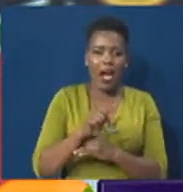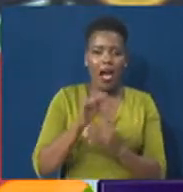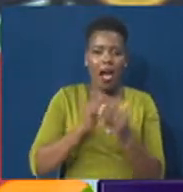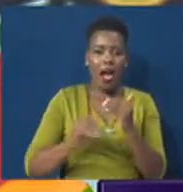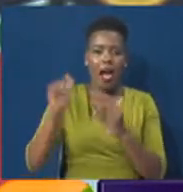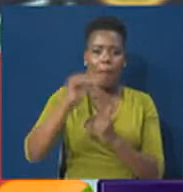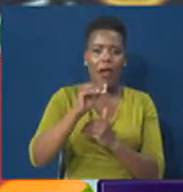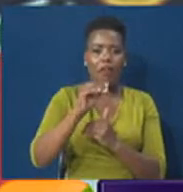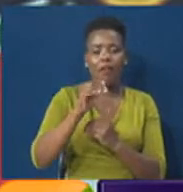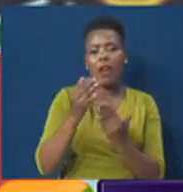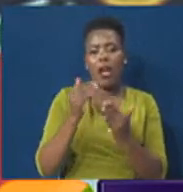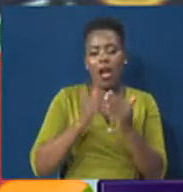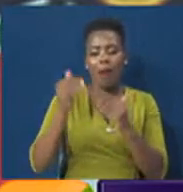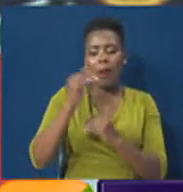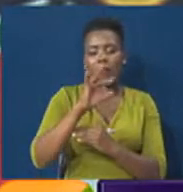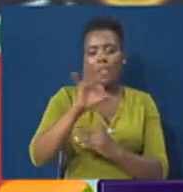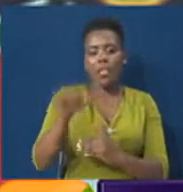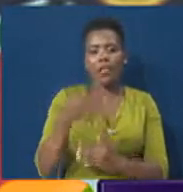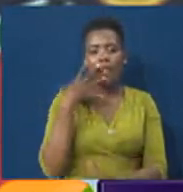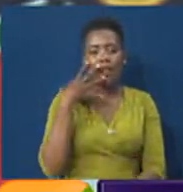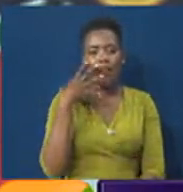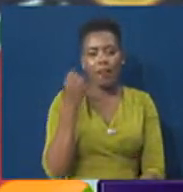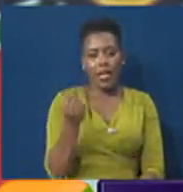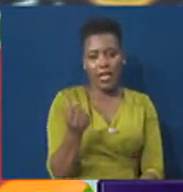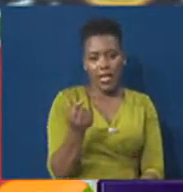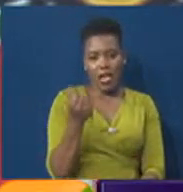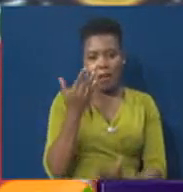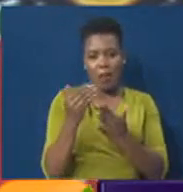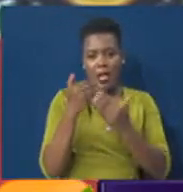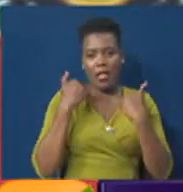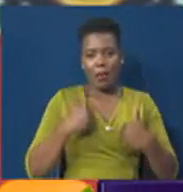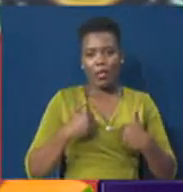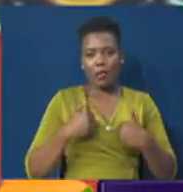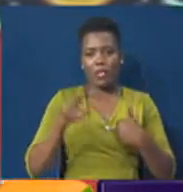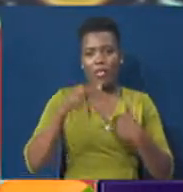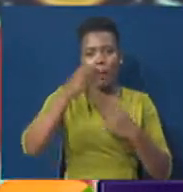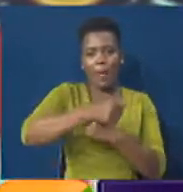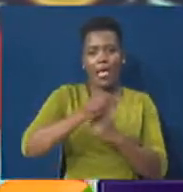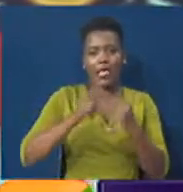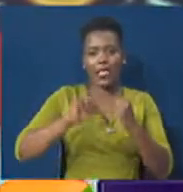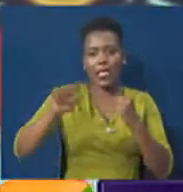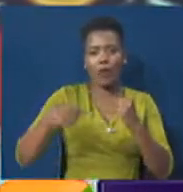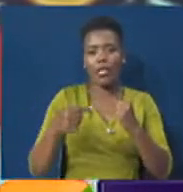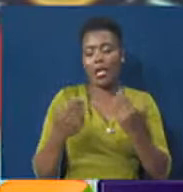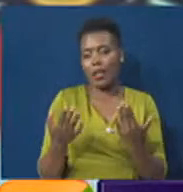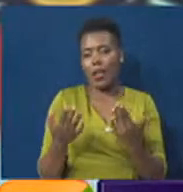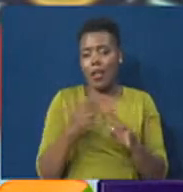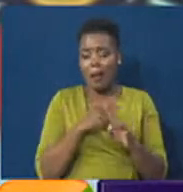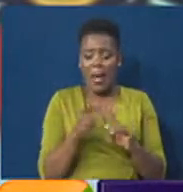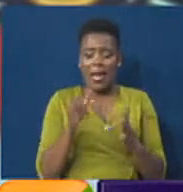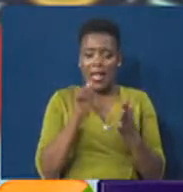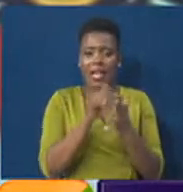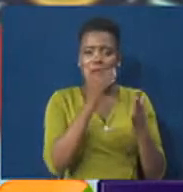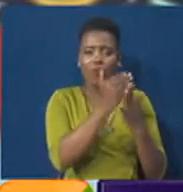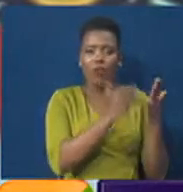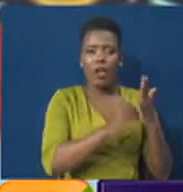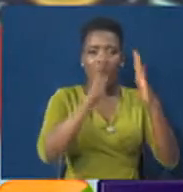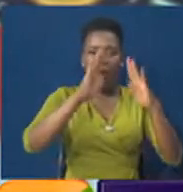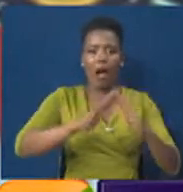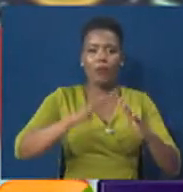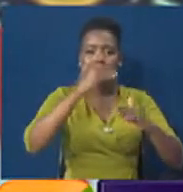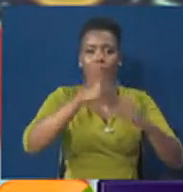the 3,500. You could find this person is paying 6,000. But this program of affordable